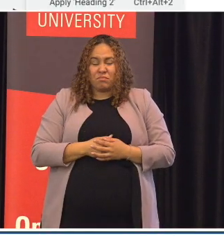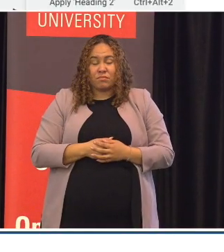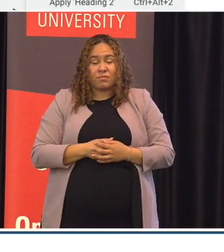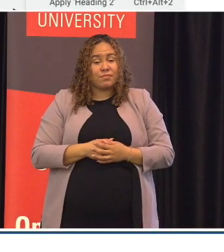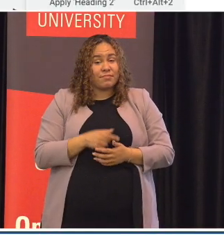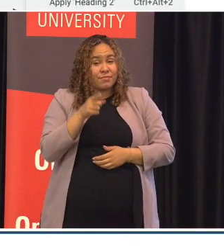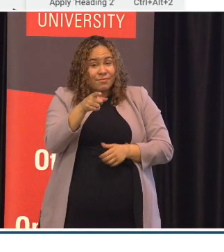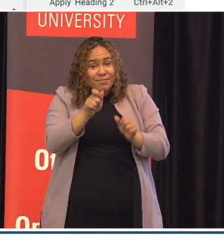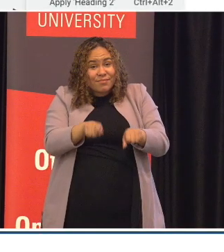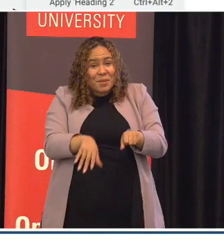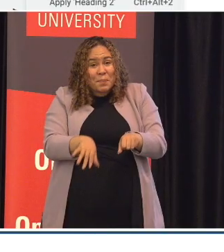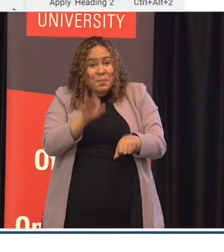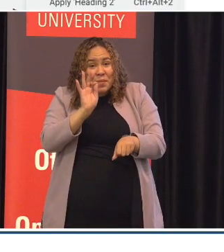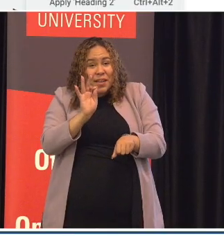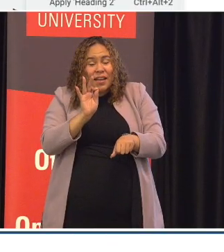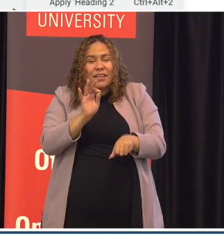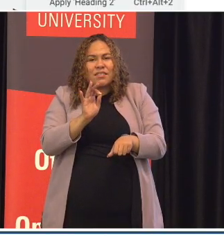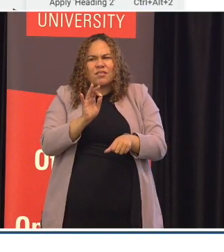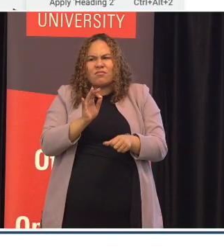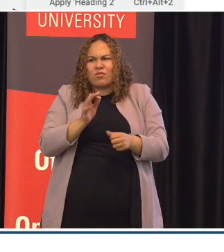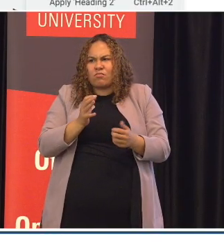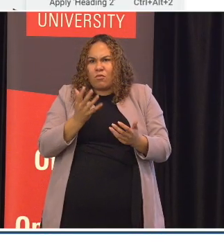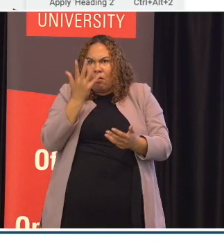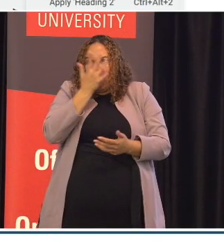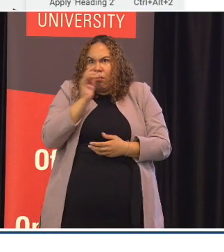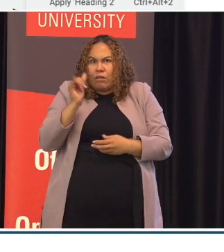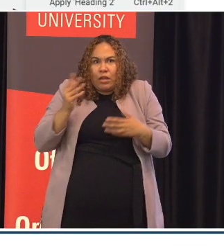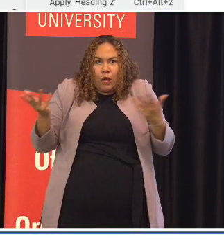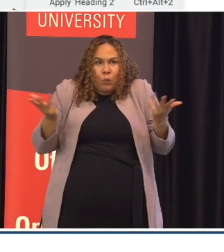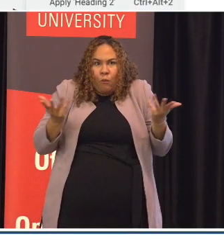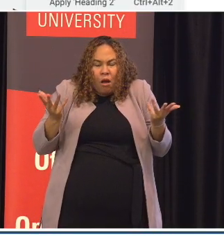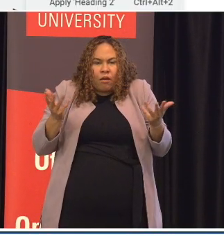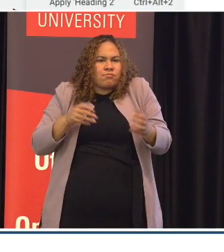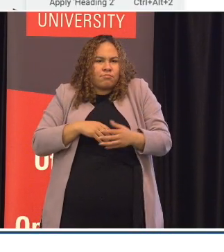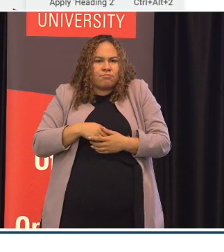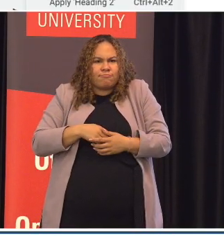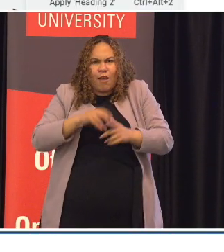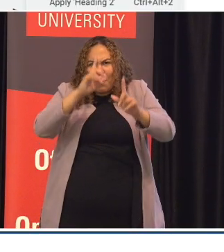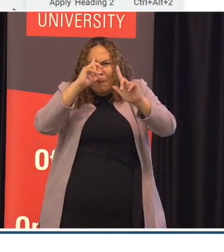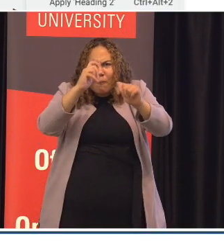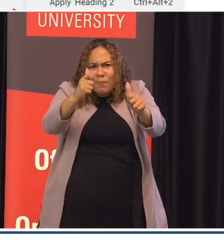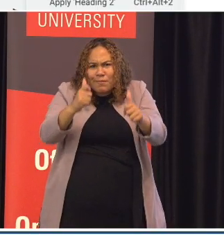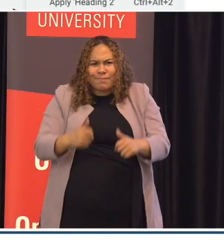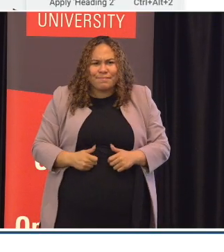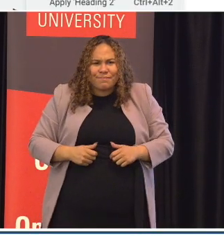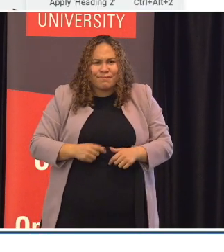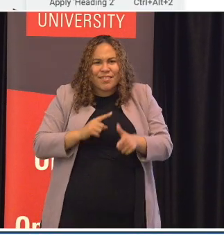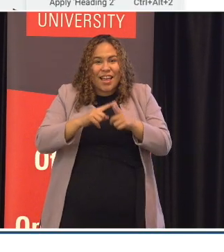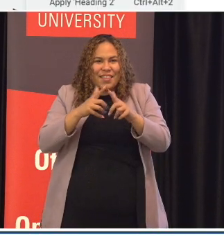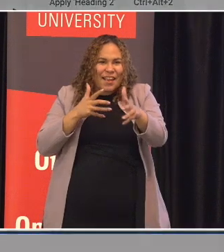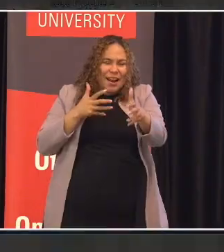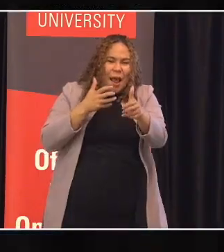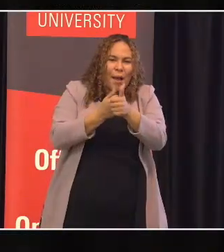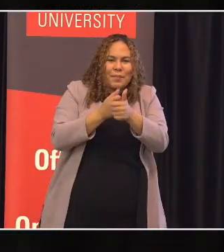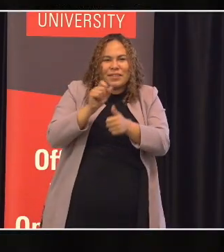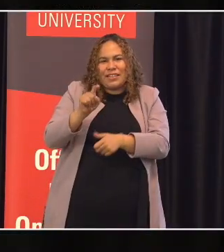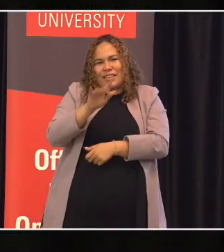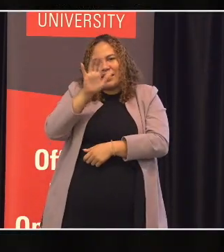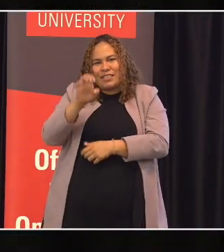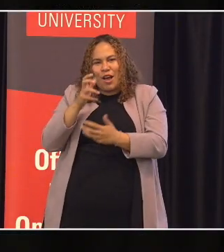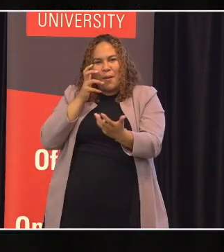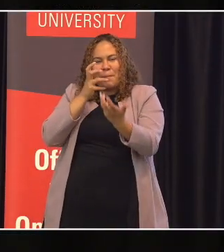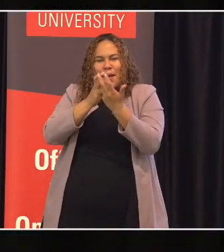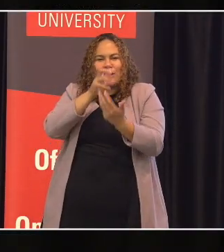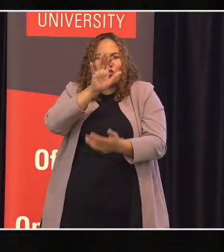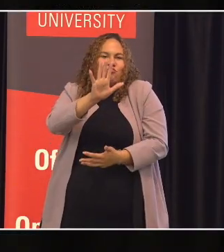You can choose, as Ann said, what you want it to look like. Make it what you want, then update that style to match